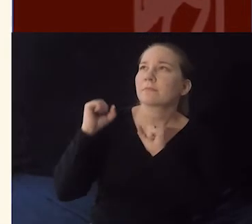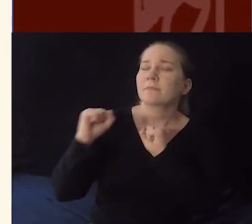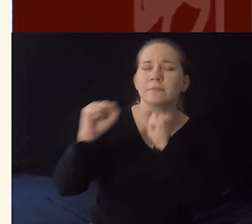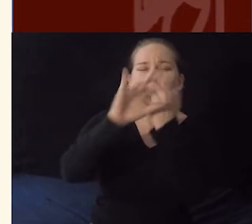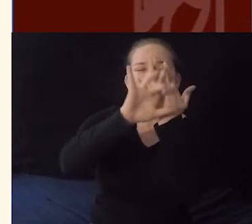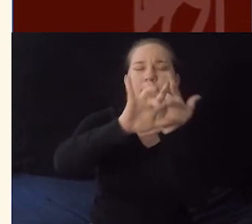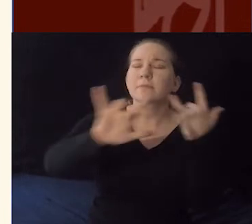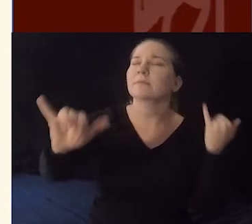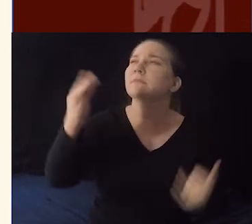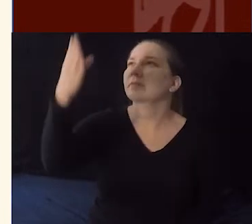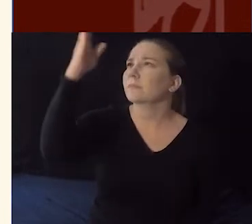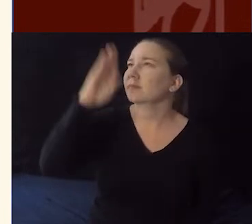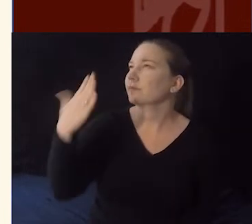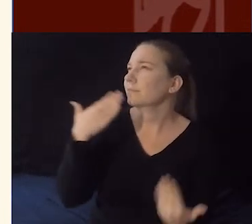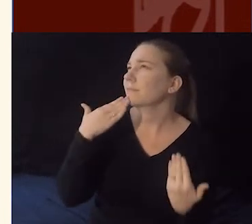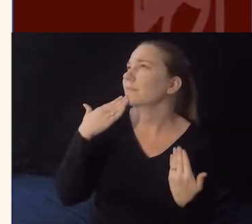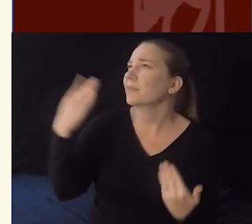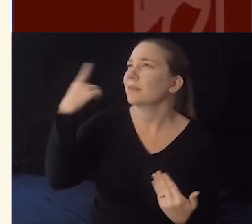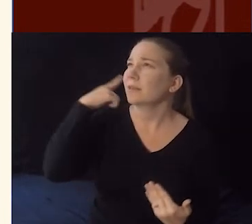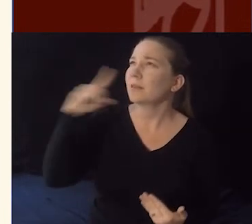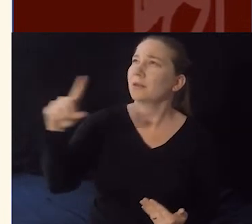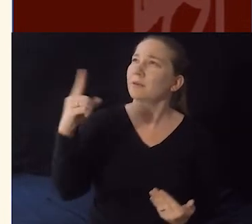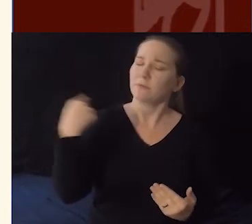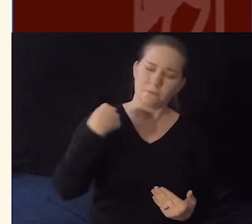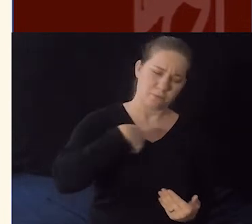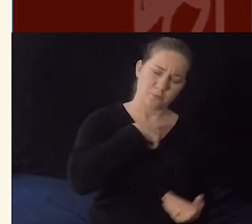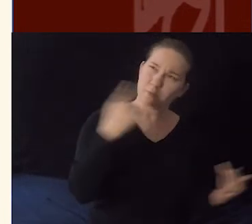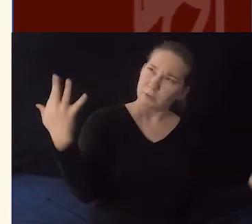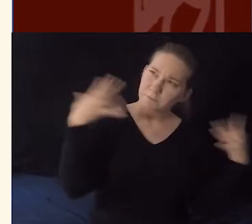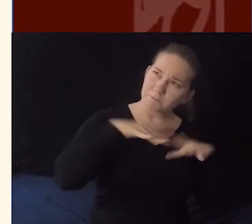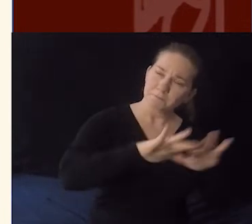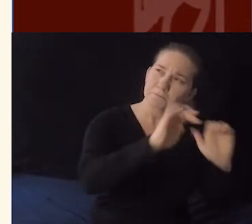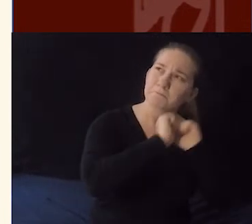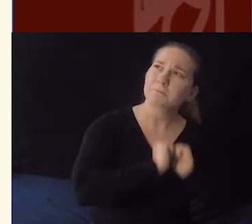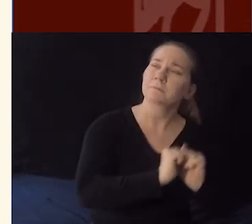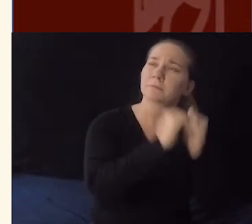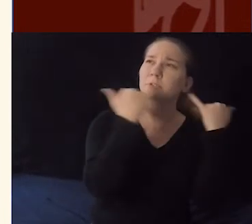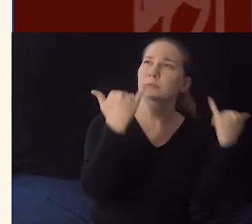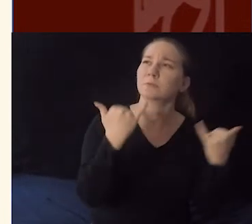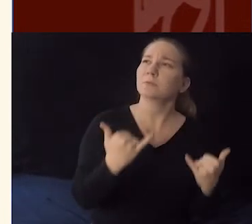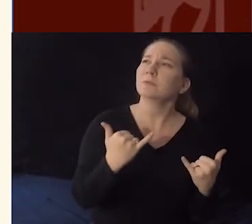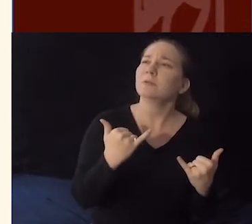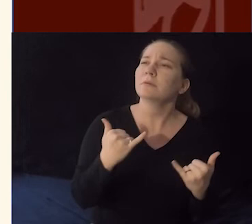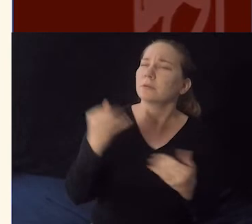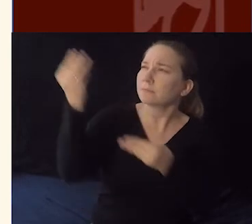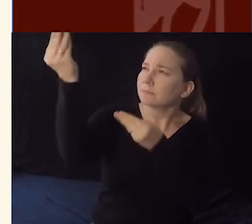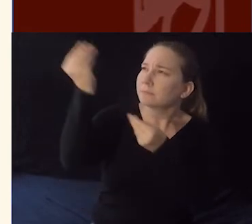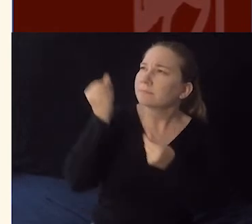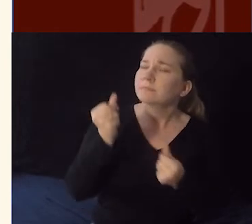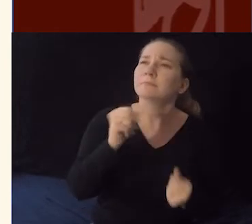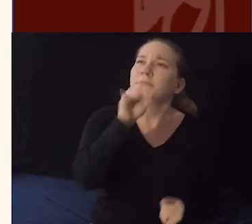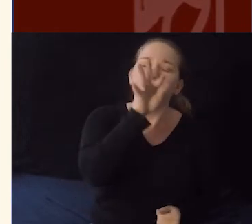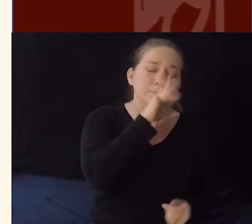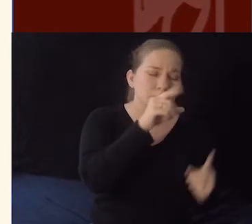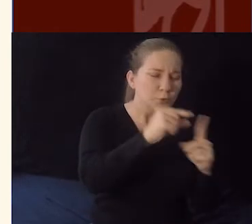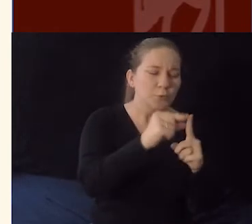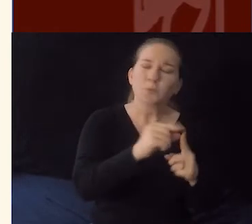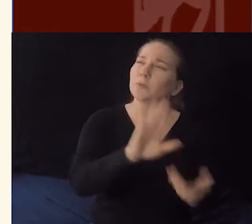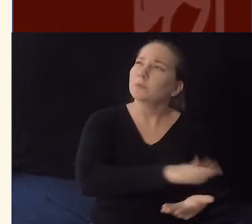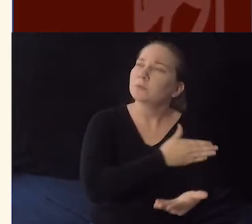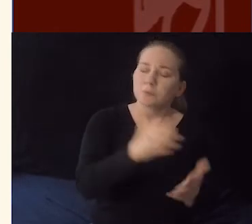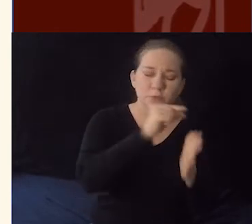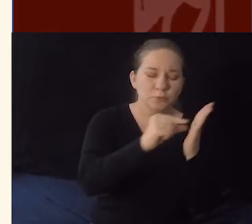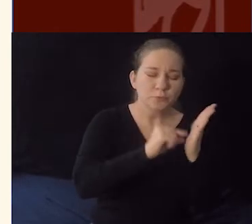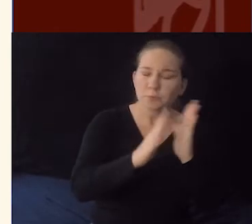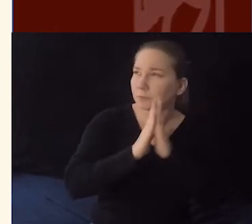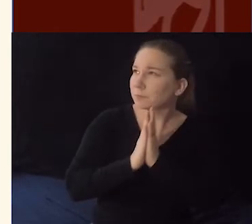Almighty and ever-living God, we thank you for gathering us together today, for nurturing us with word and music, with scripture